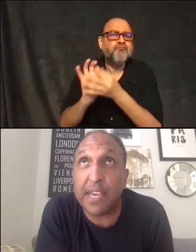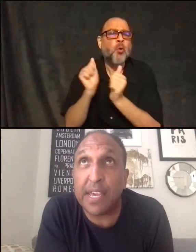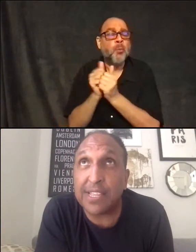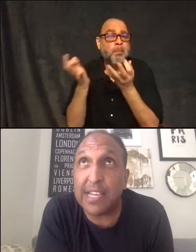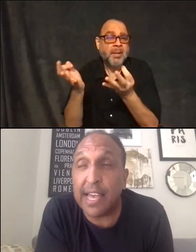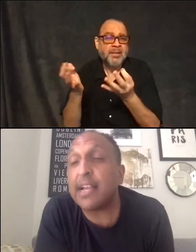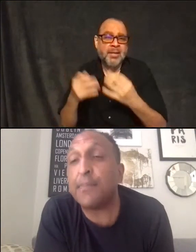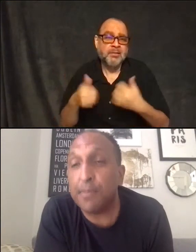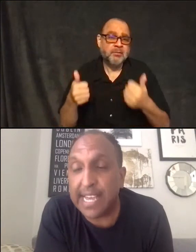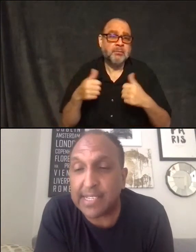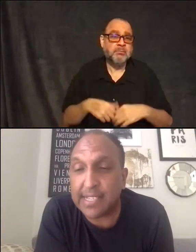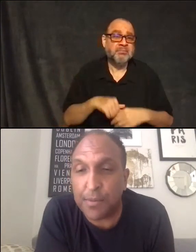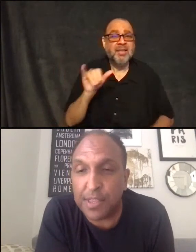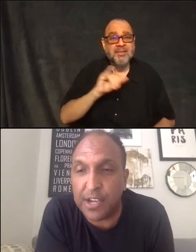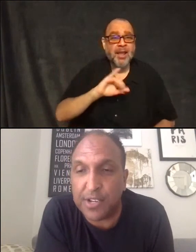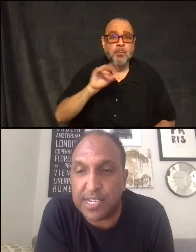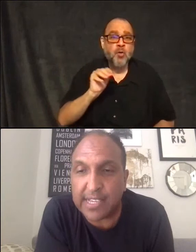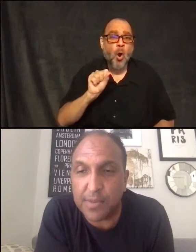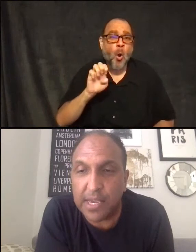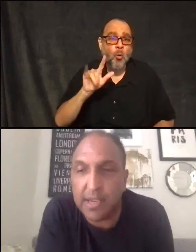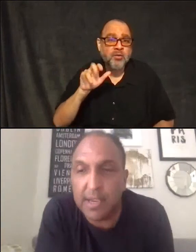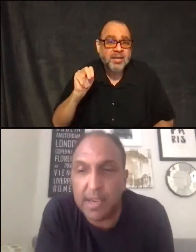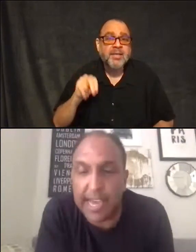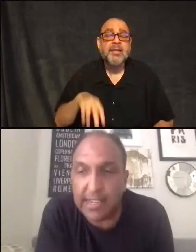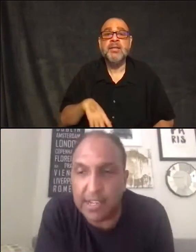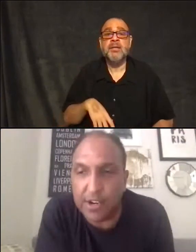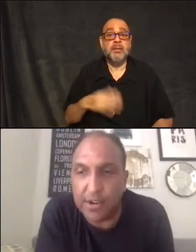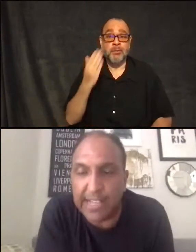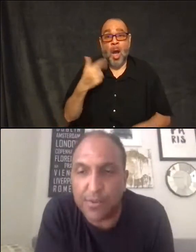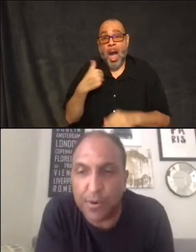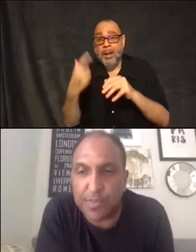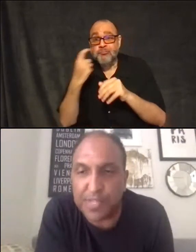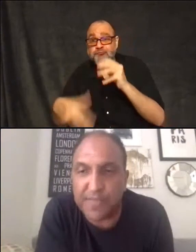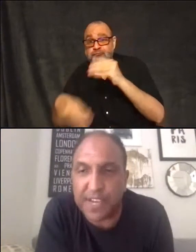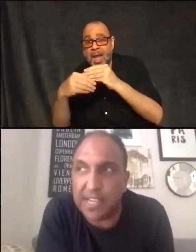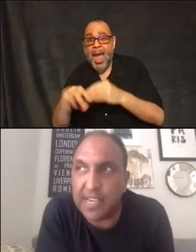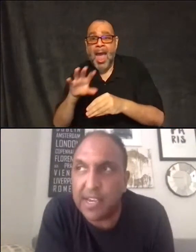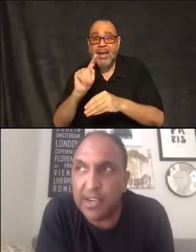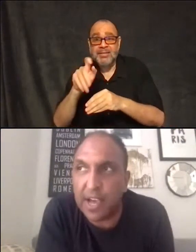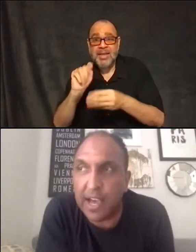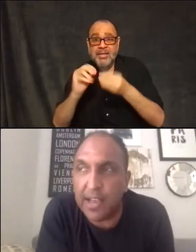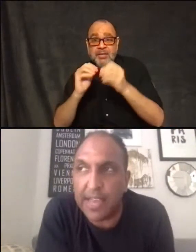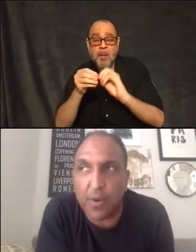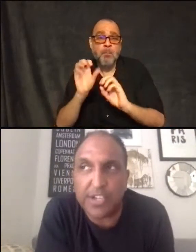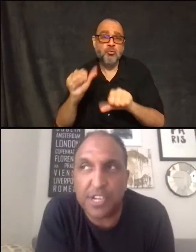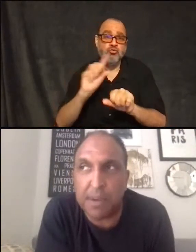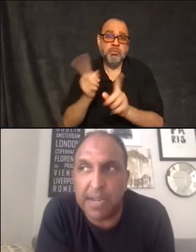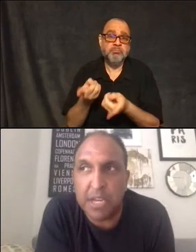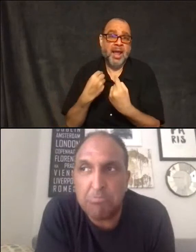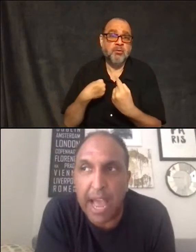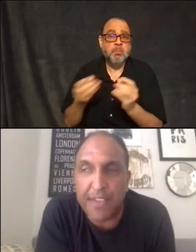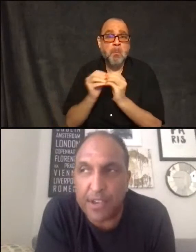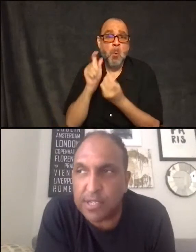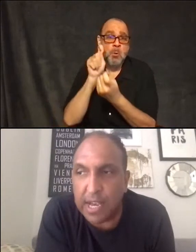Same thing as Joselin. Like I put my text number in there. You can text me. I can, answer more specifically that question.